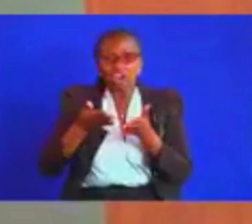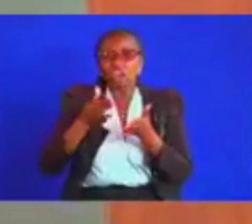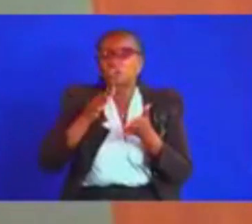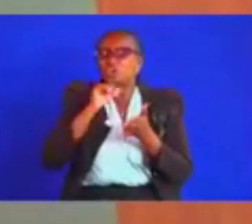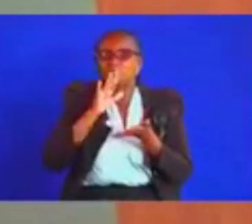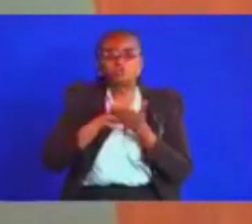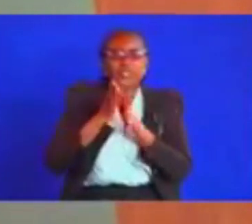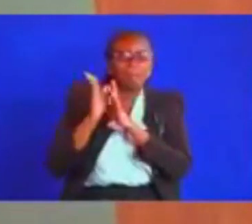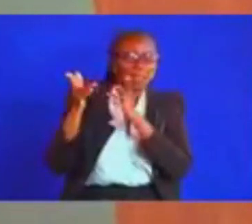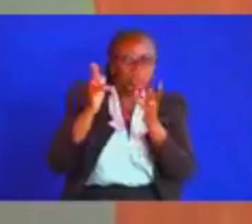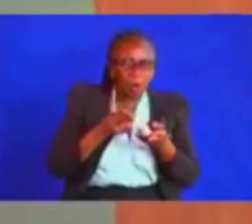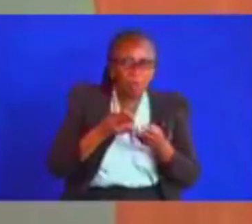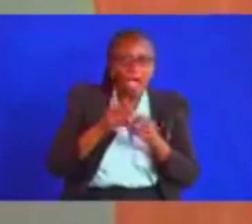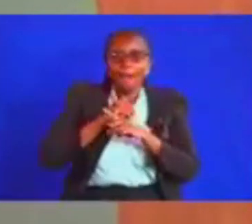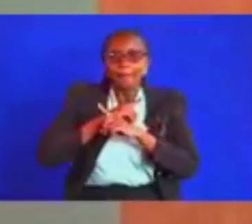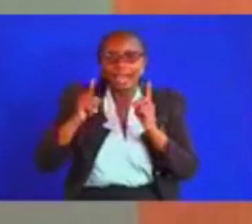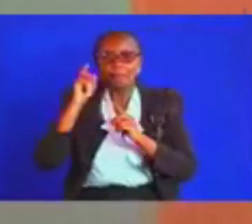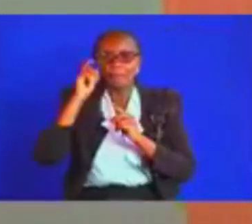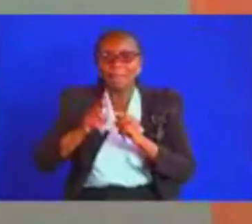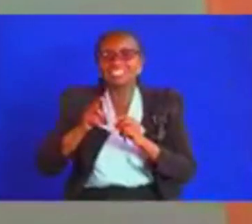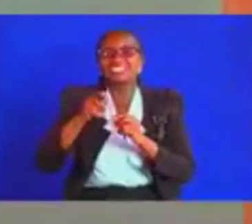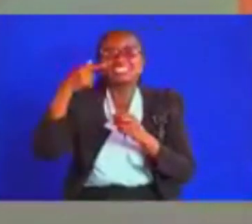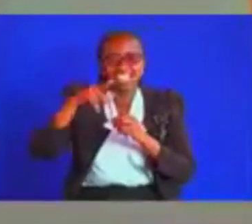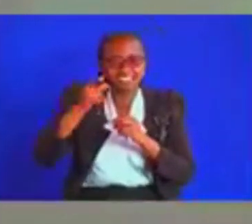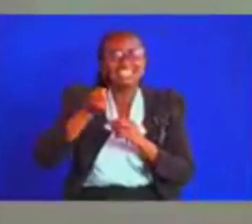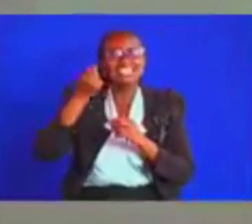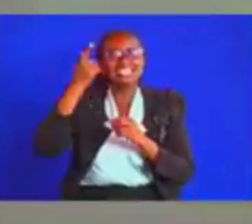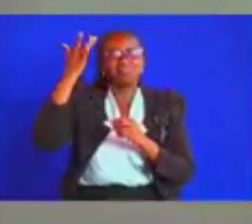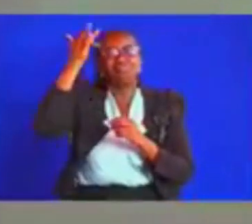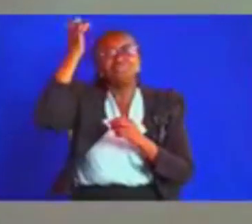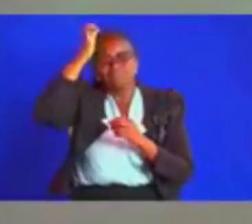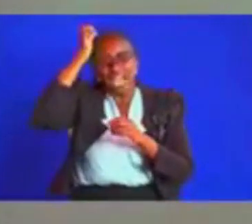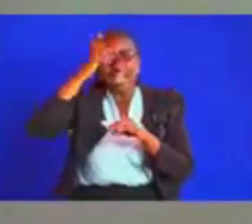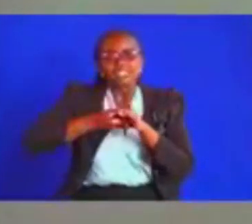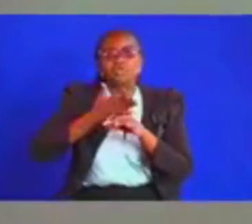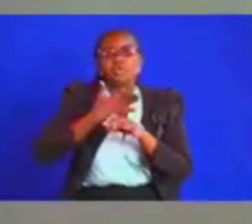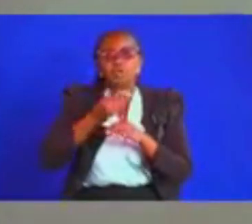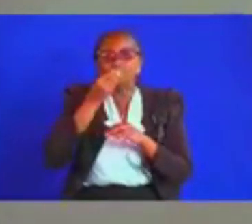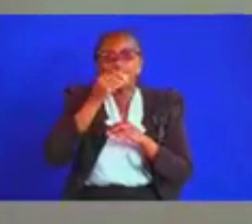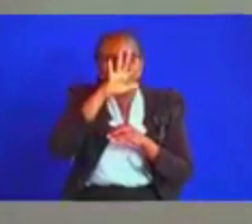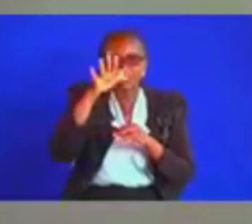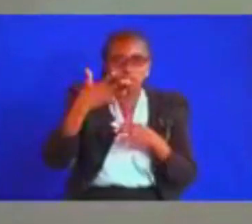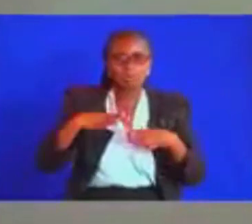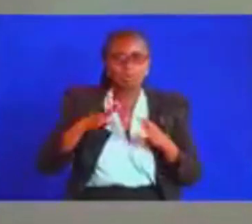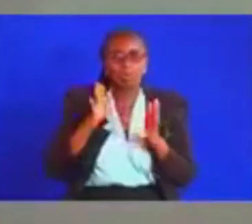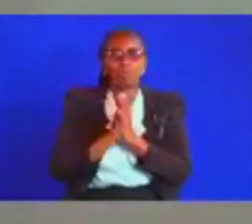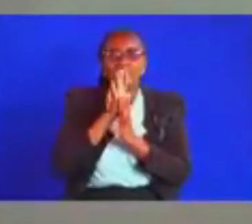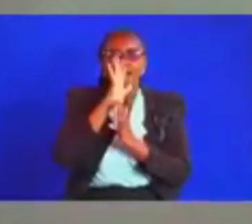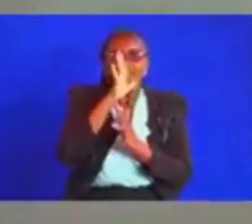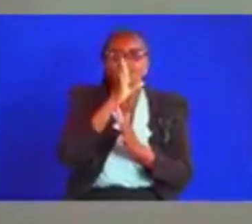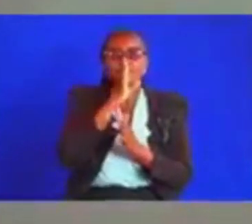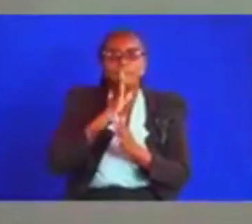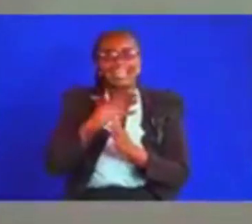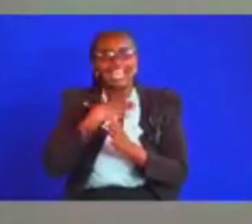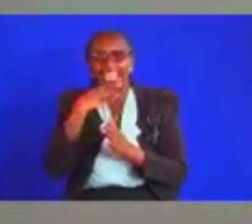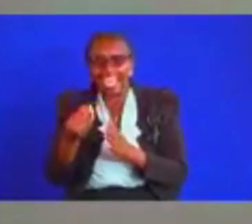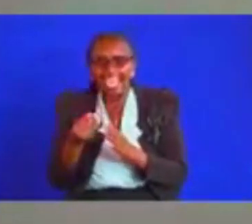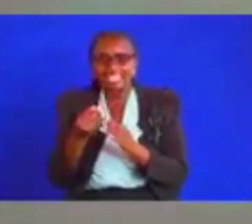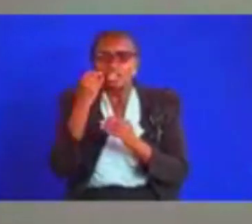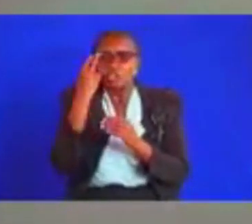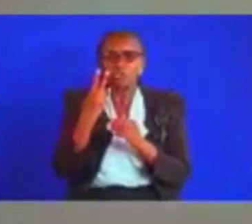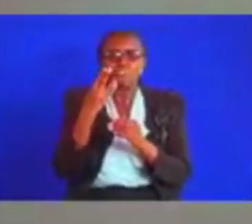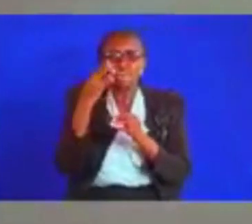doctrine, but that it must be at the back of your... When you now want to feed 5,000 people with 5 loaves and 2 fish every